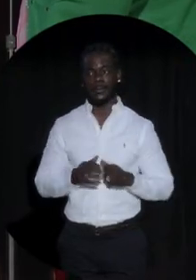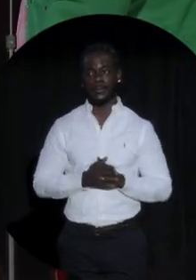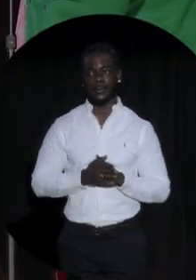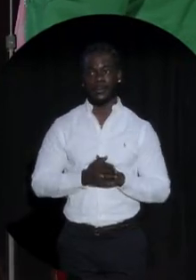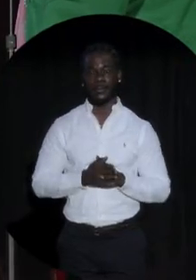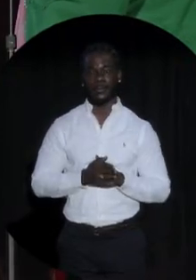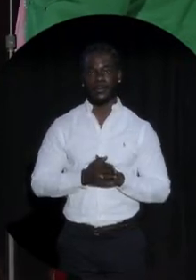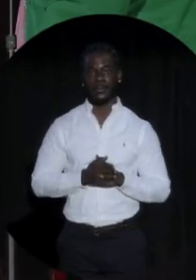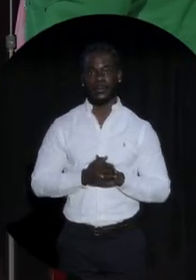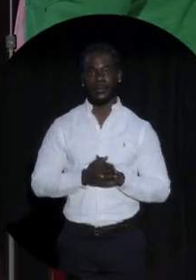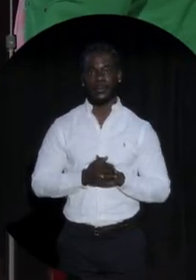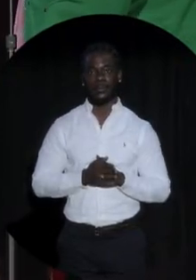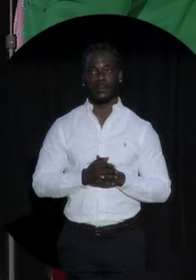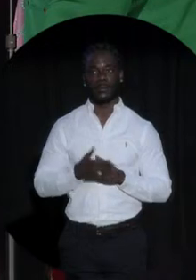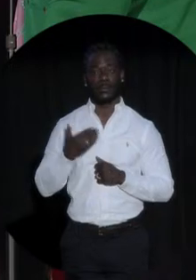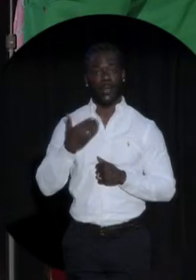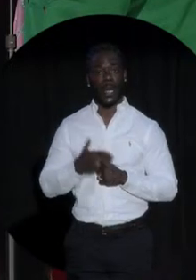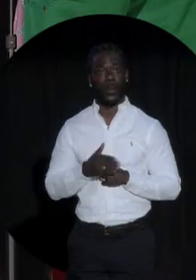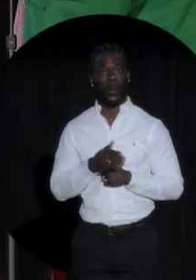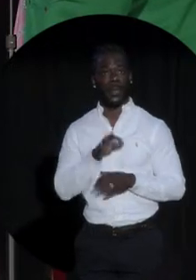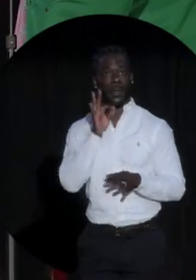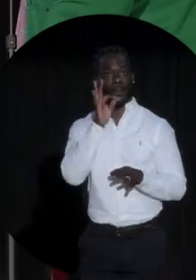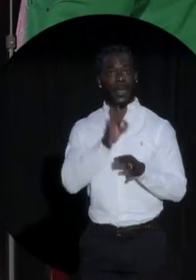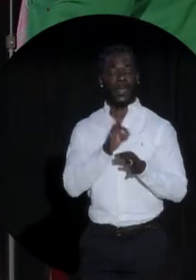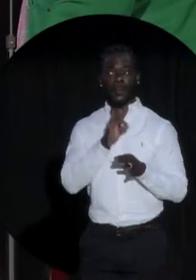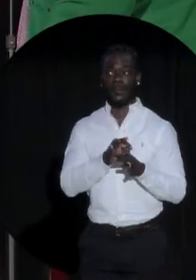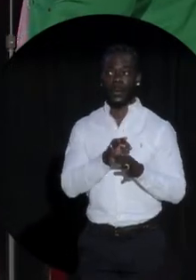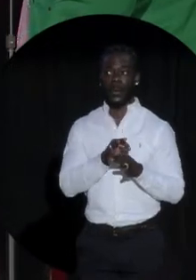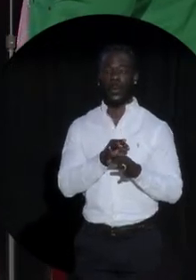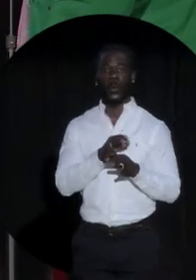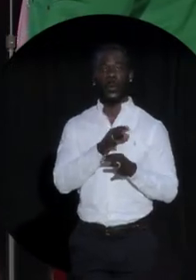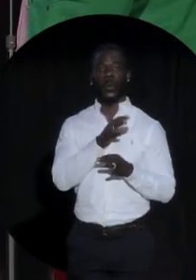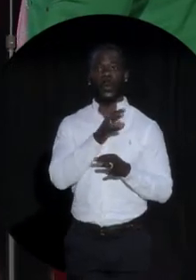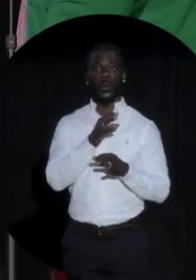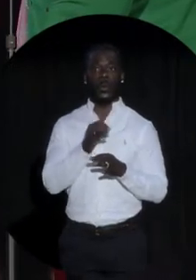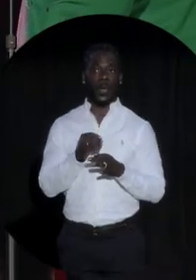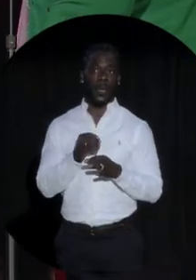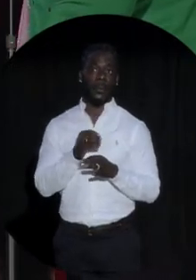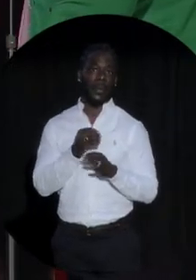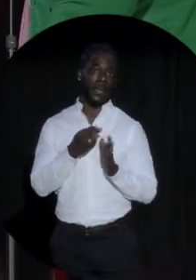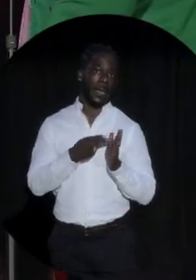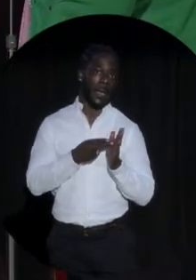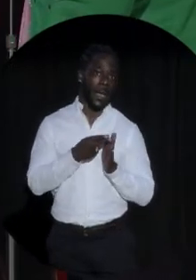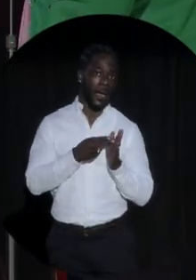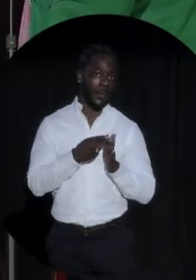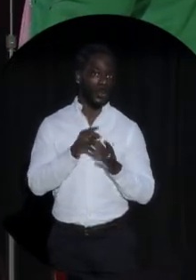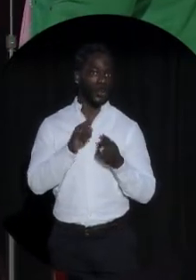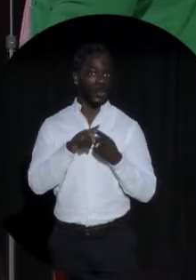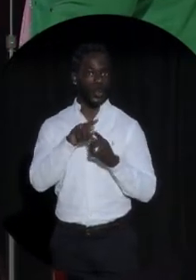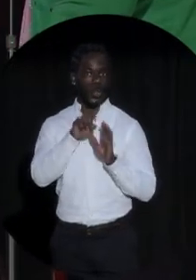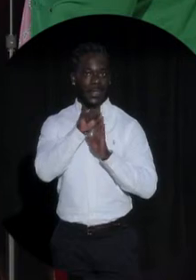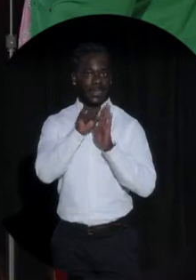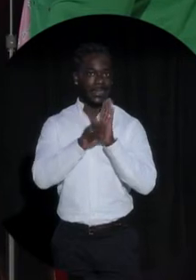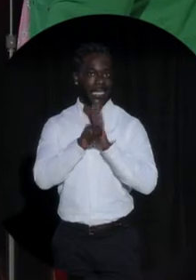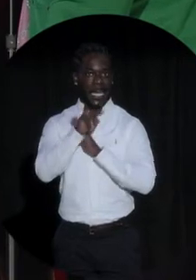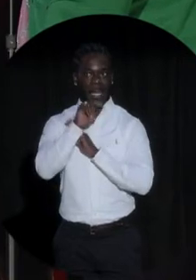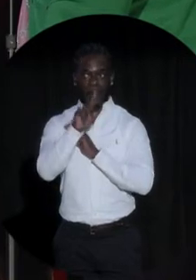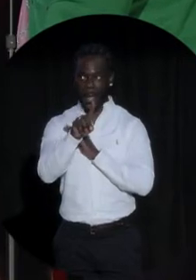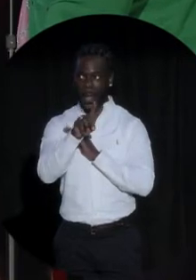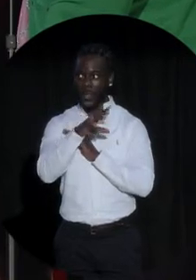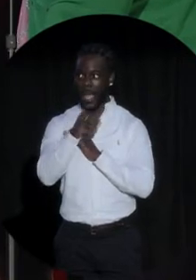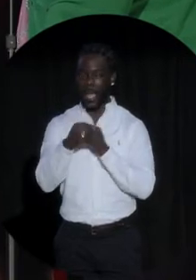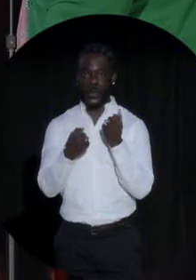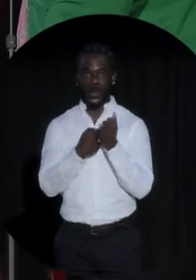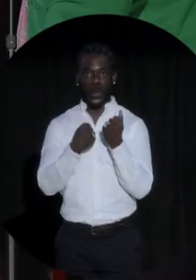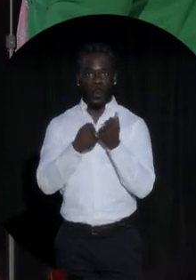of the United States. And that I will be faithful. And that I will be faithful. And bear true allegiance. And bear true allegiance. To the state of Maryland. To the state of Maryland. And support